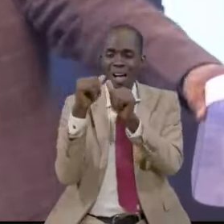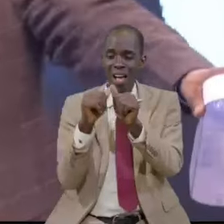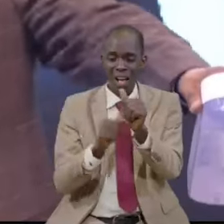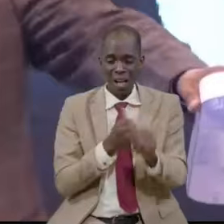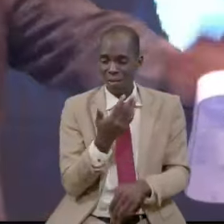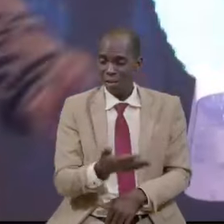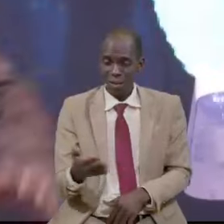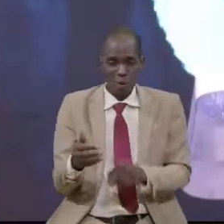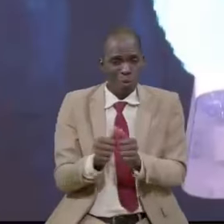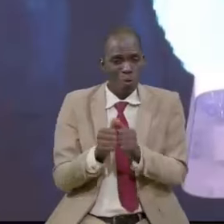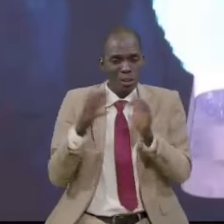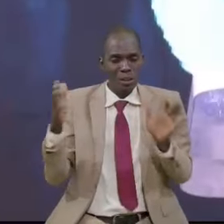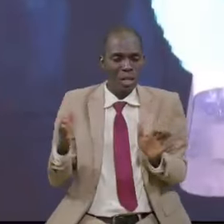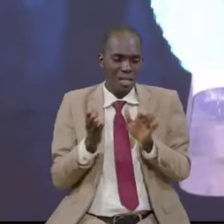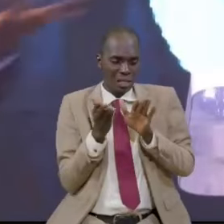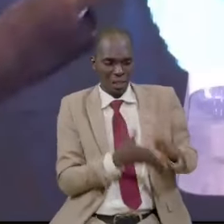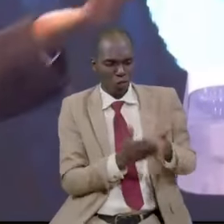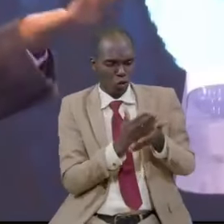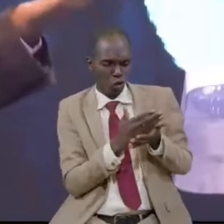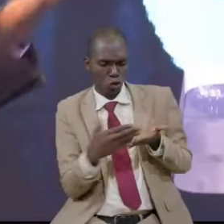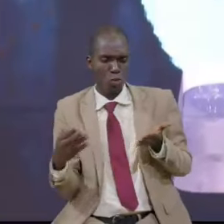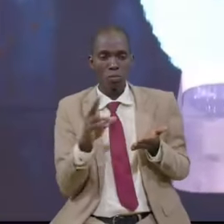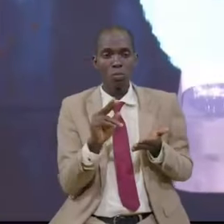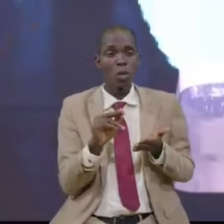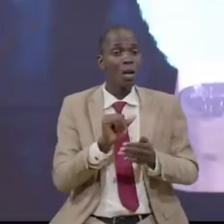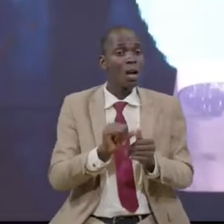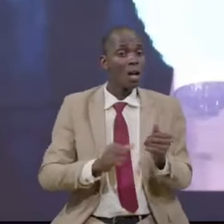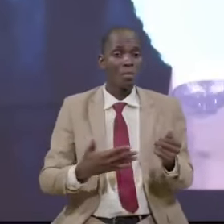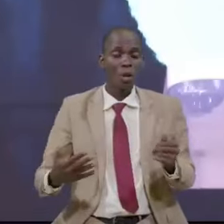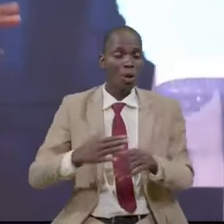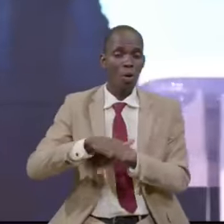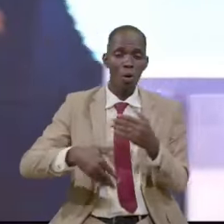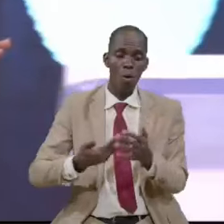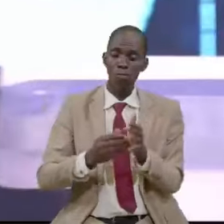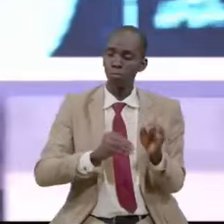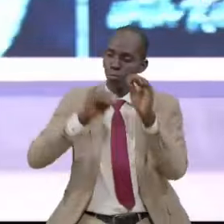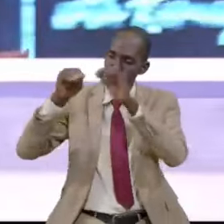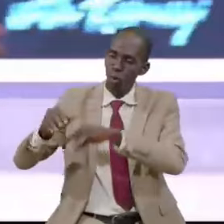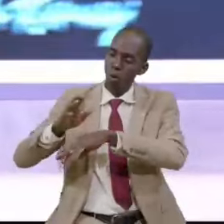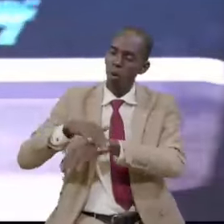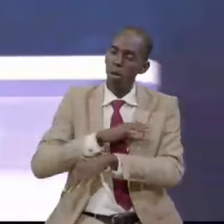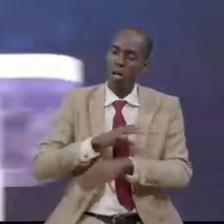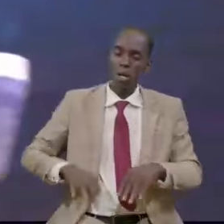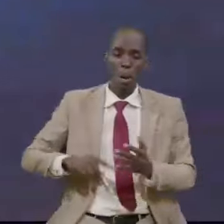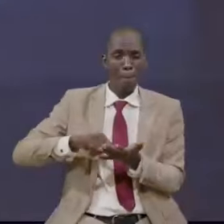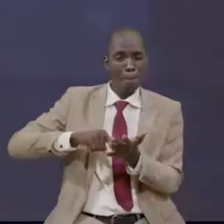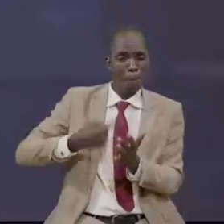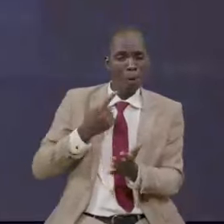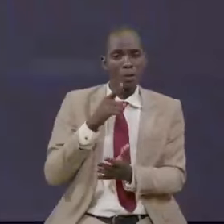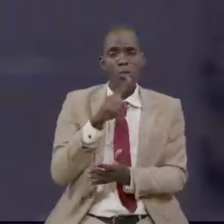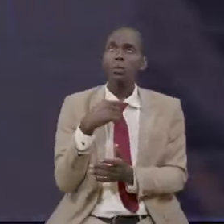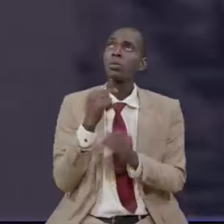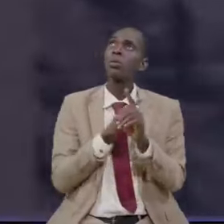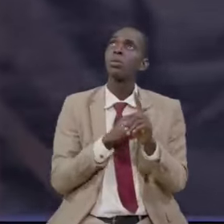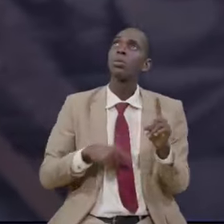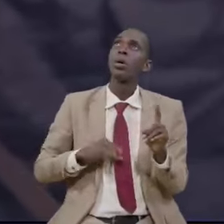behind. Laid it on Christ. And the moment you come and say, I'm sorry for those things. Why am I sorry?